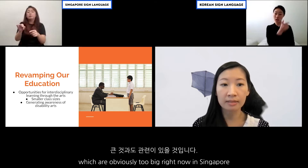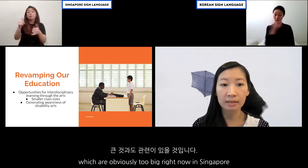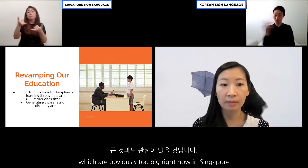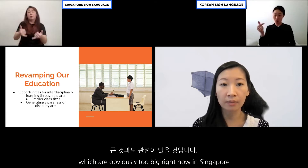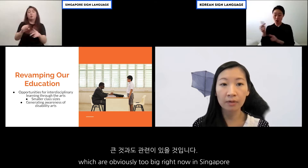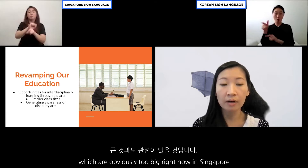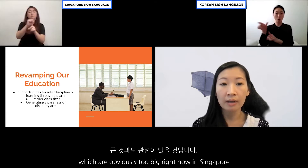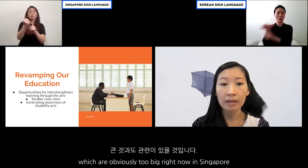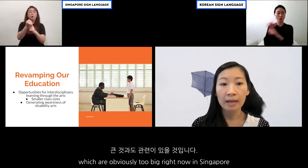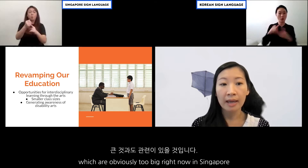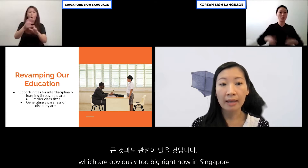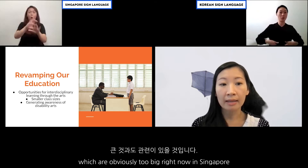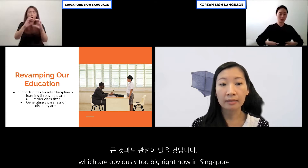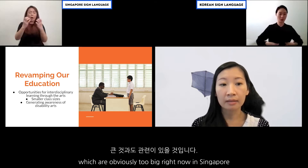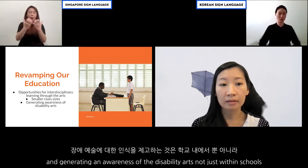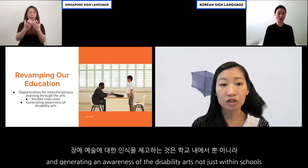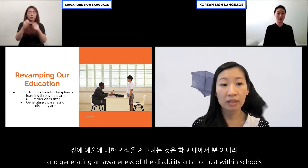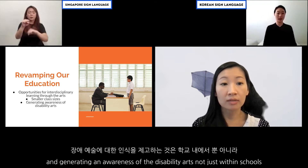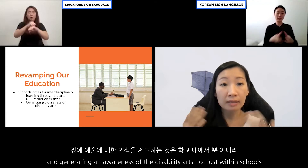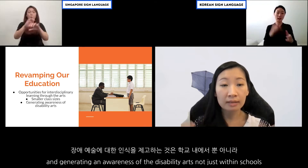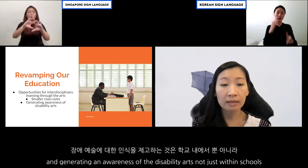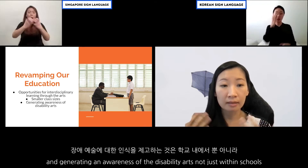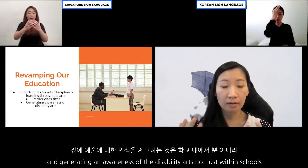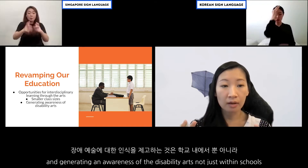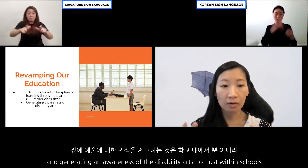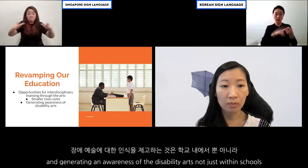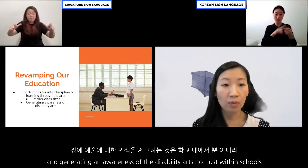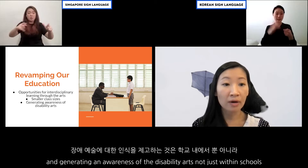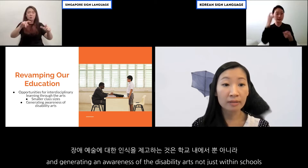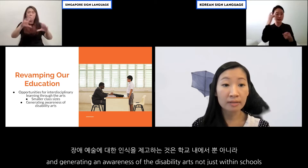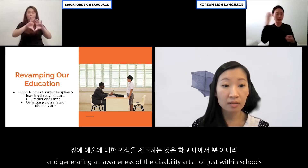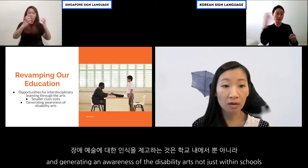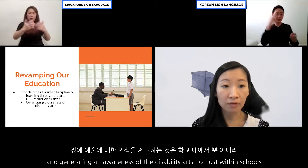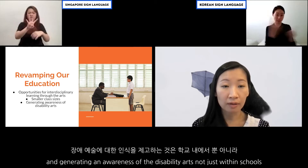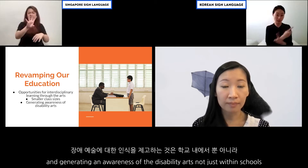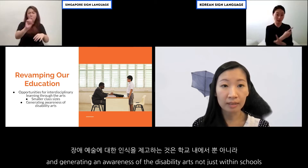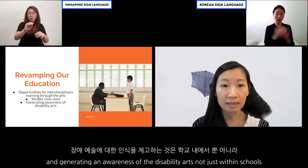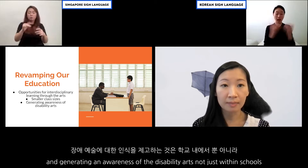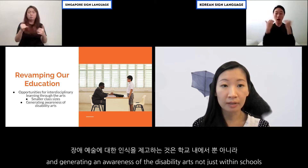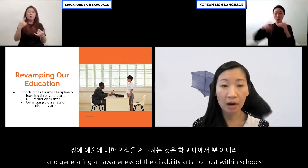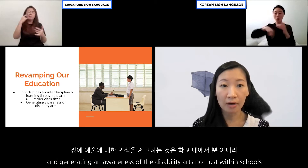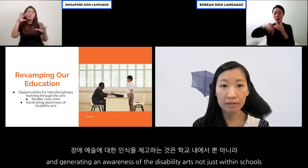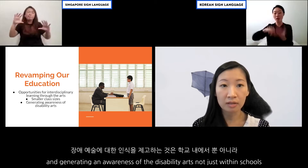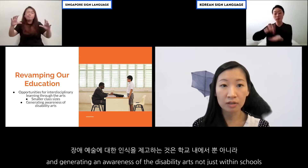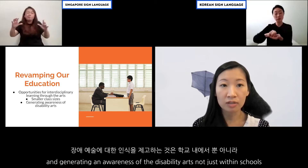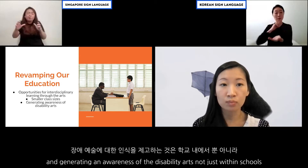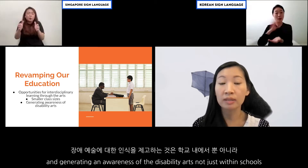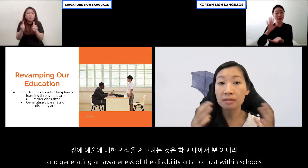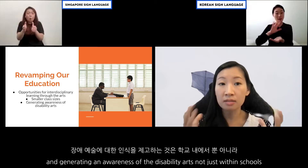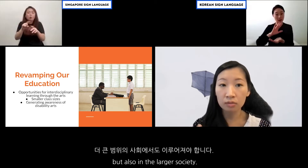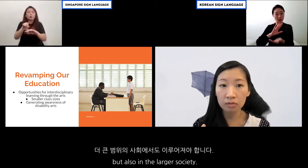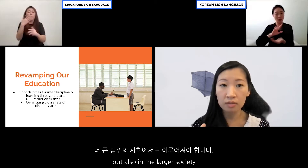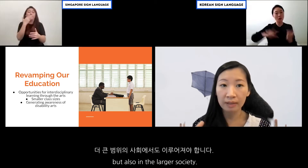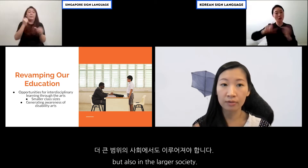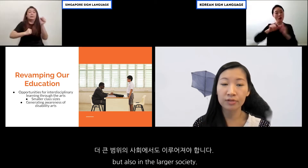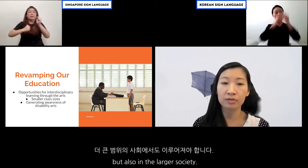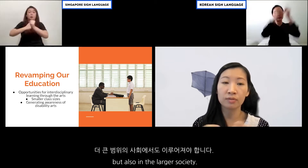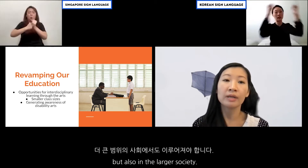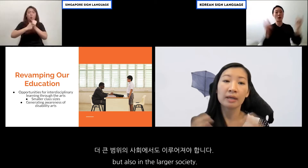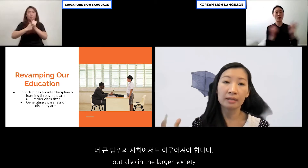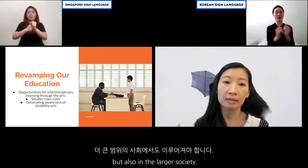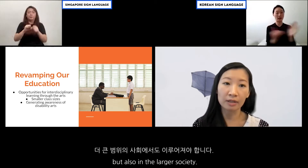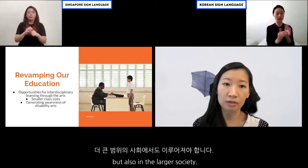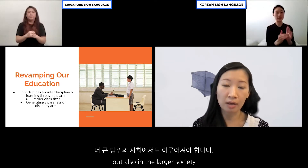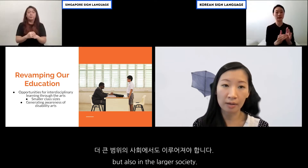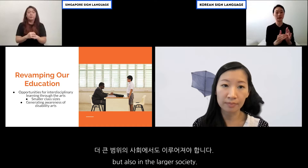which are obviously too big right now in Singapore, and generating an awareness of the disability arts, not just within schools, but also